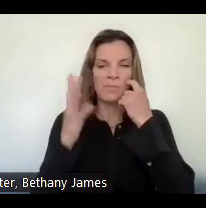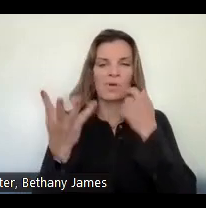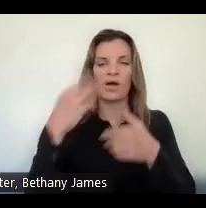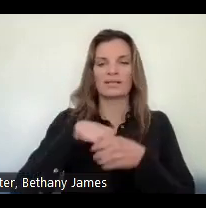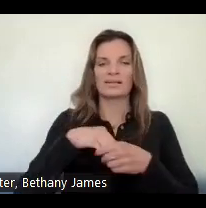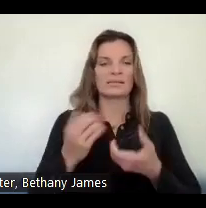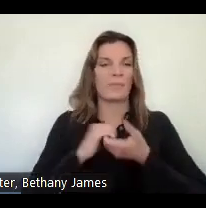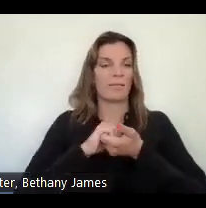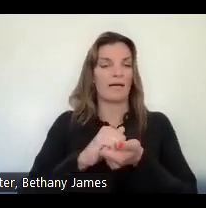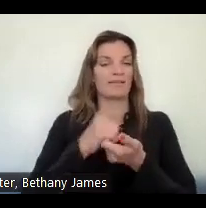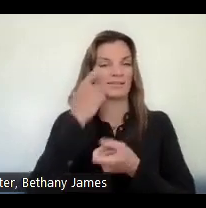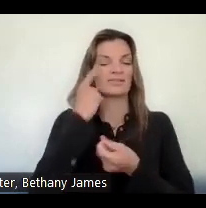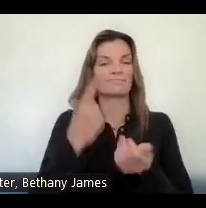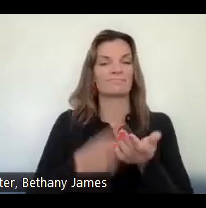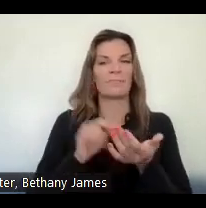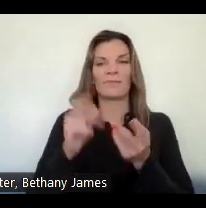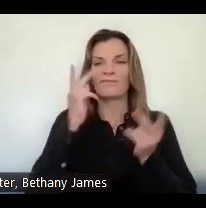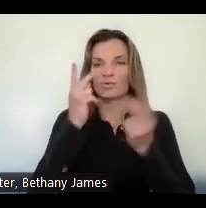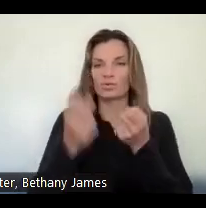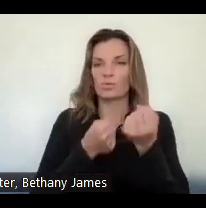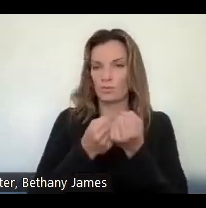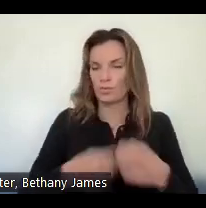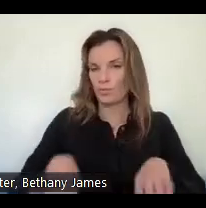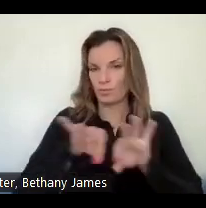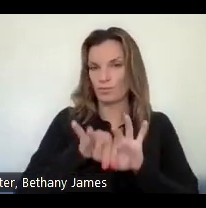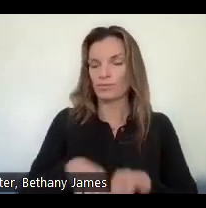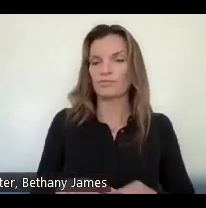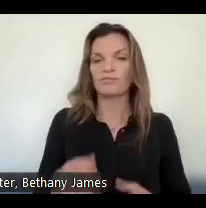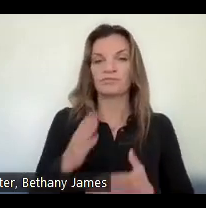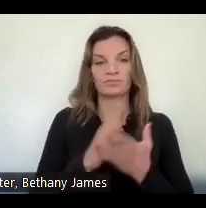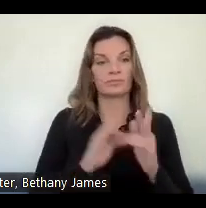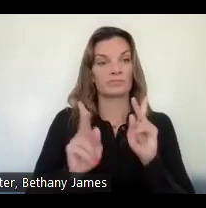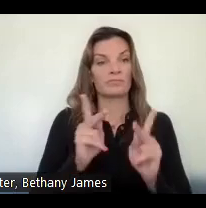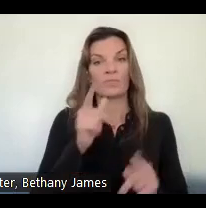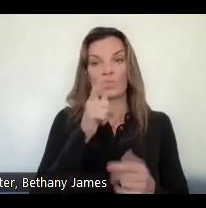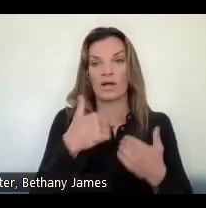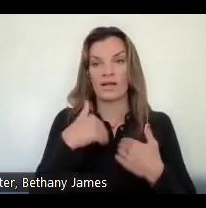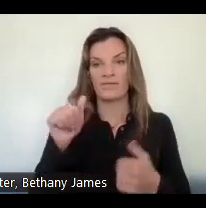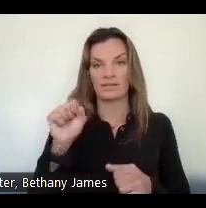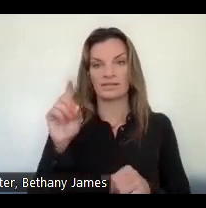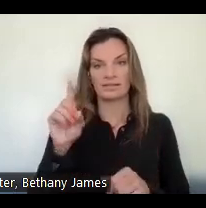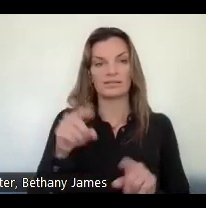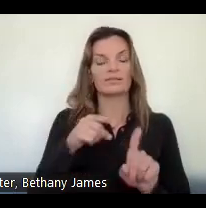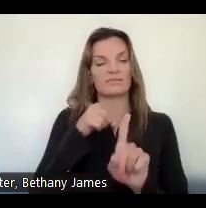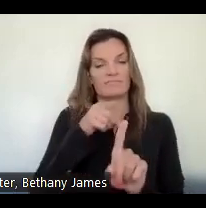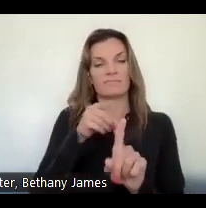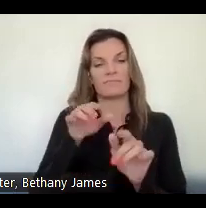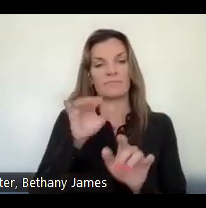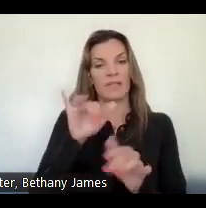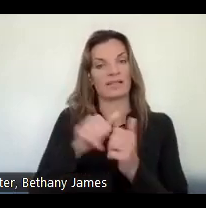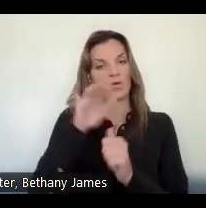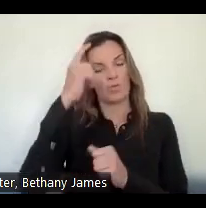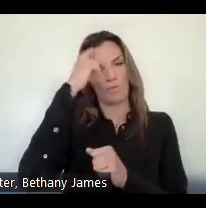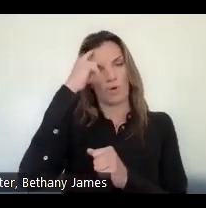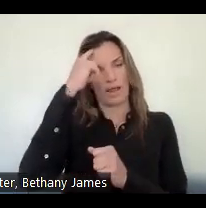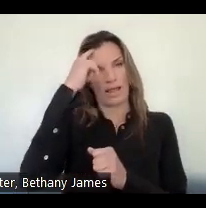of talked about the visual supports and those visual aids, because some individuals with ASD, they're visual learners and that's how their brain works. They see